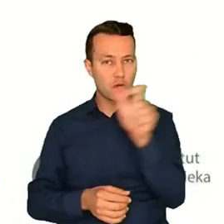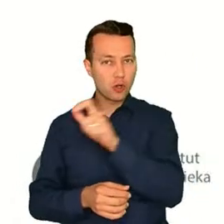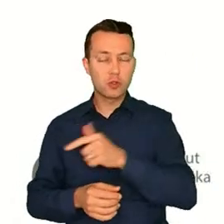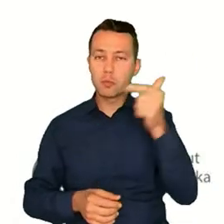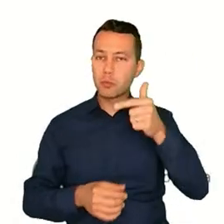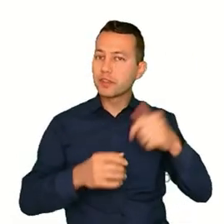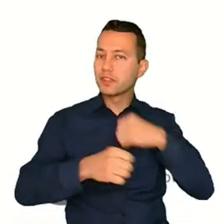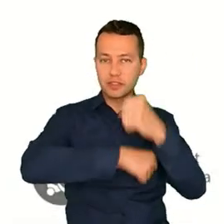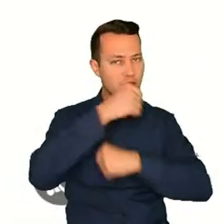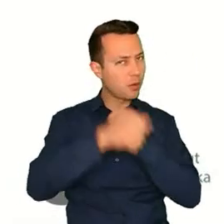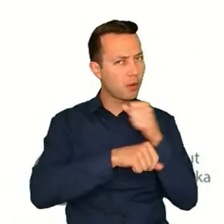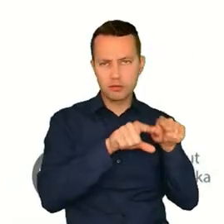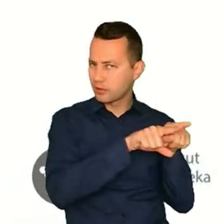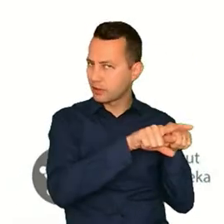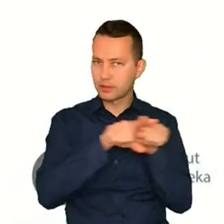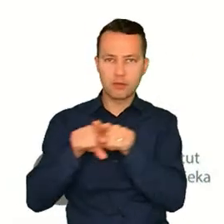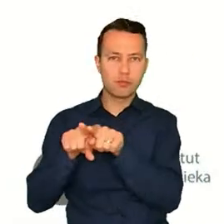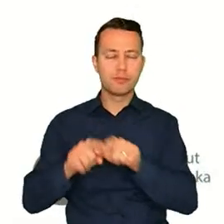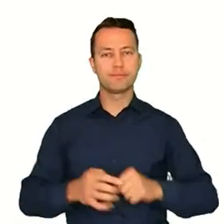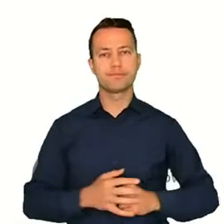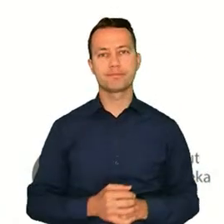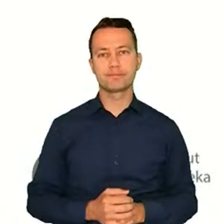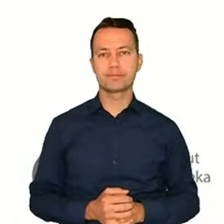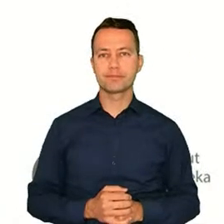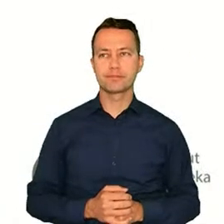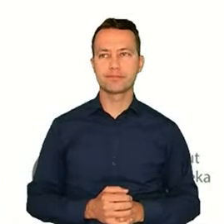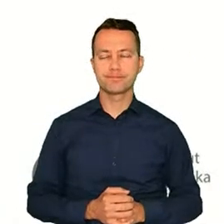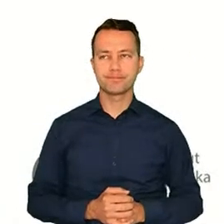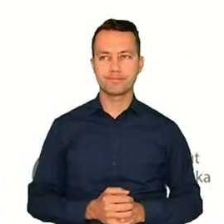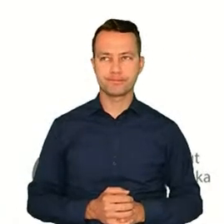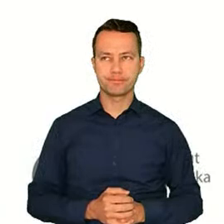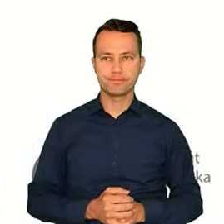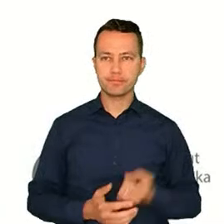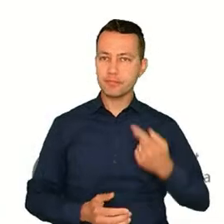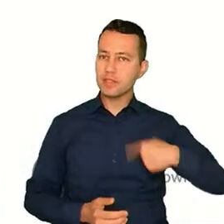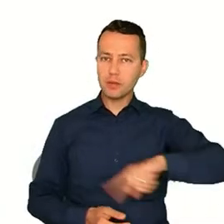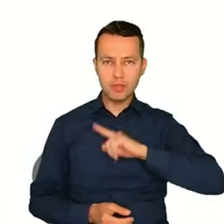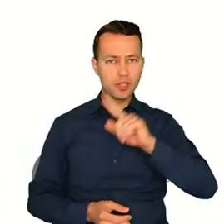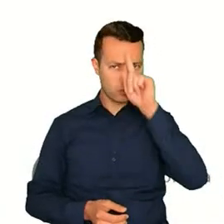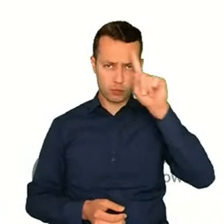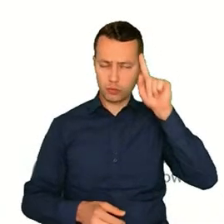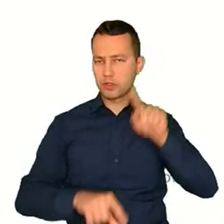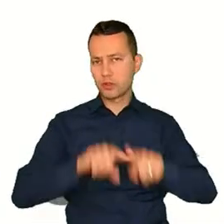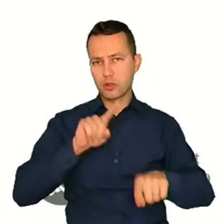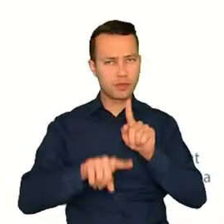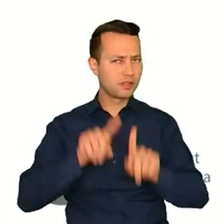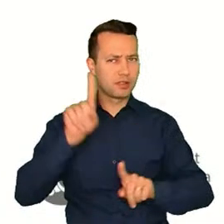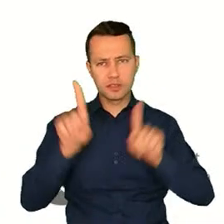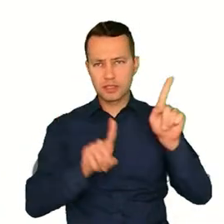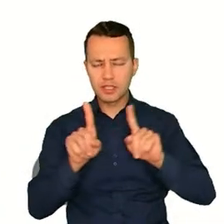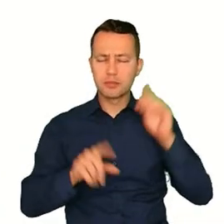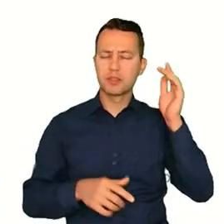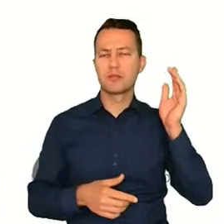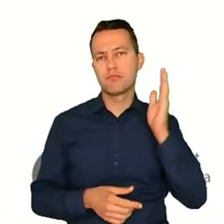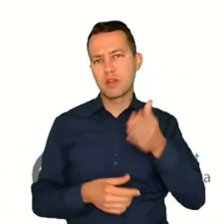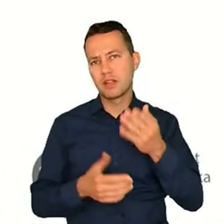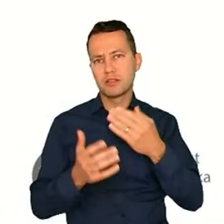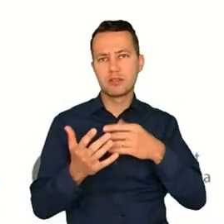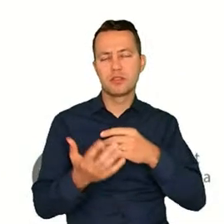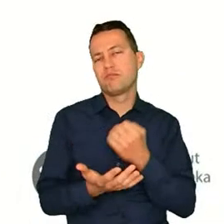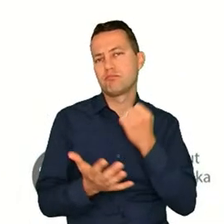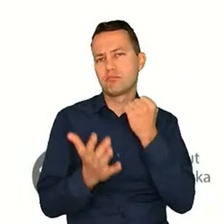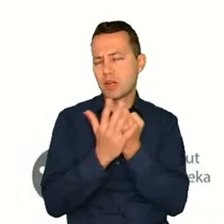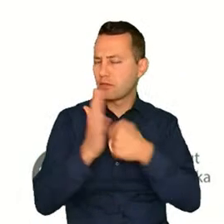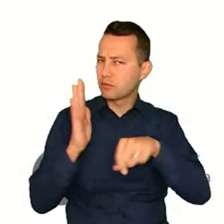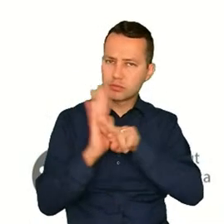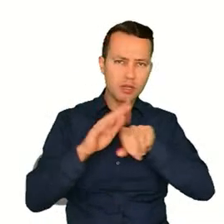include several people and sometimes several thousand people, and sometimes those violations will happen.